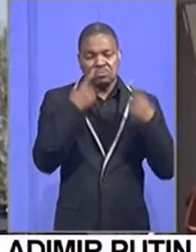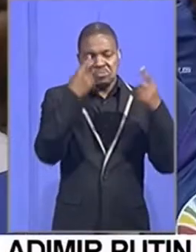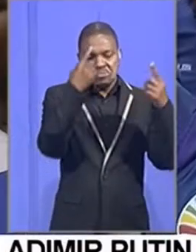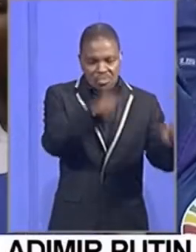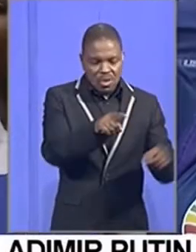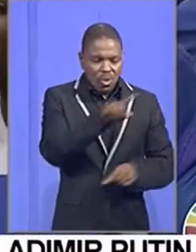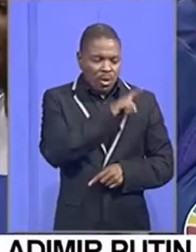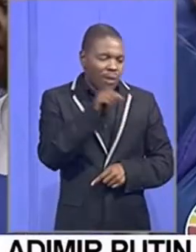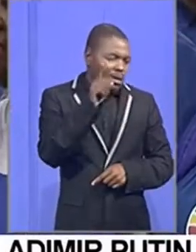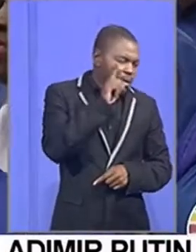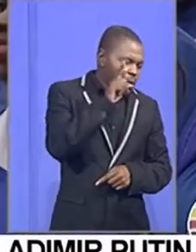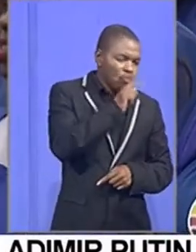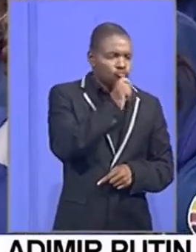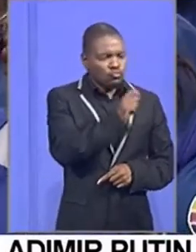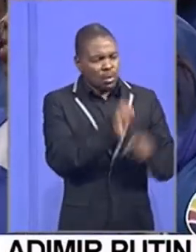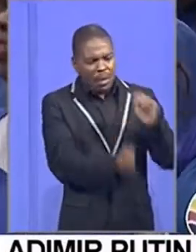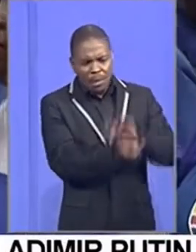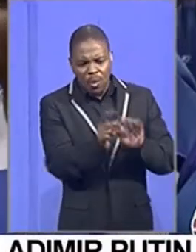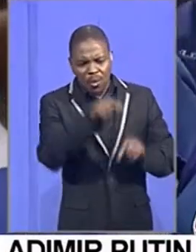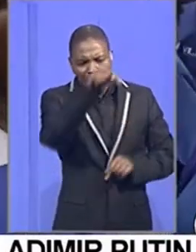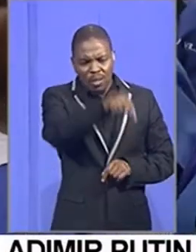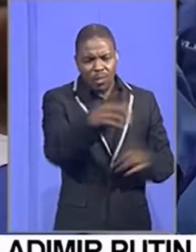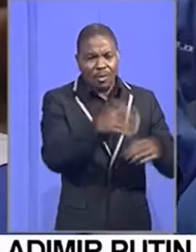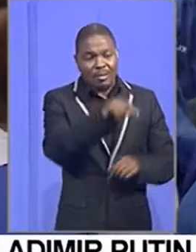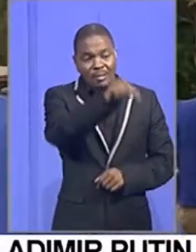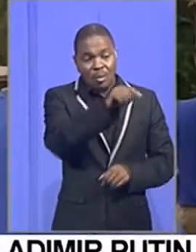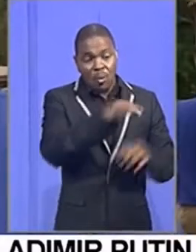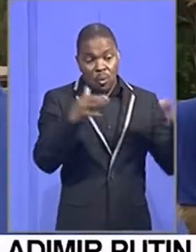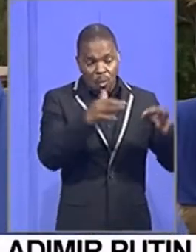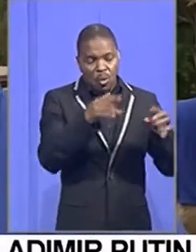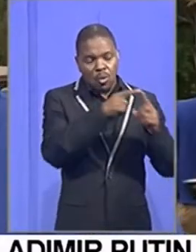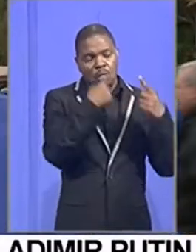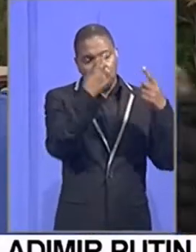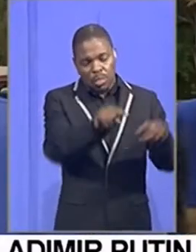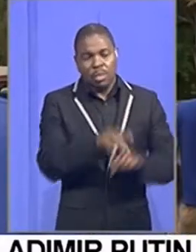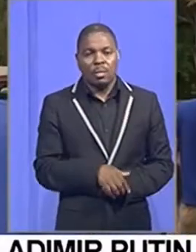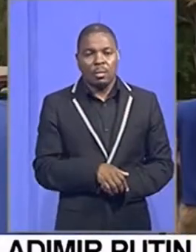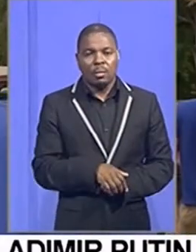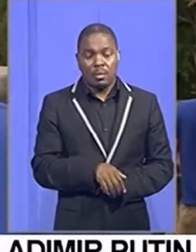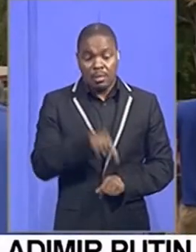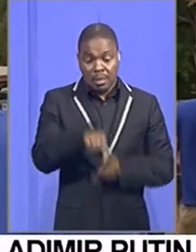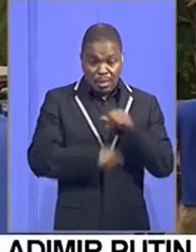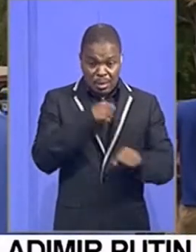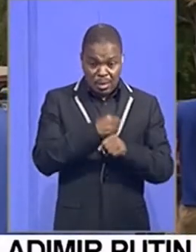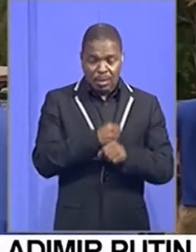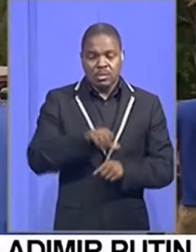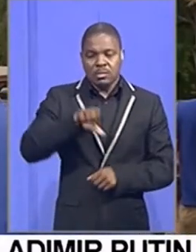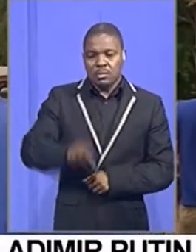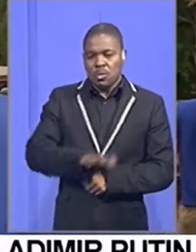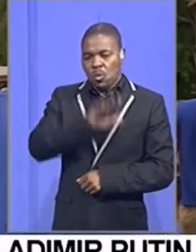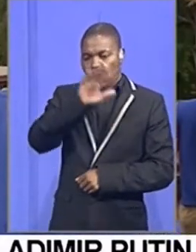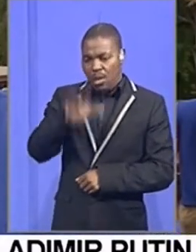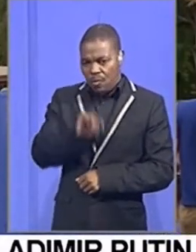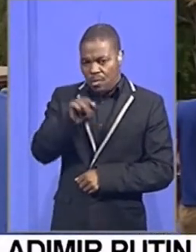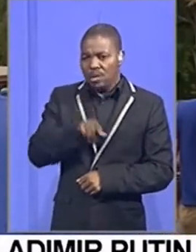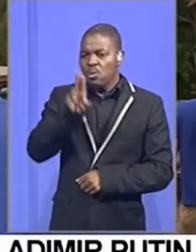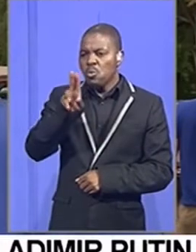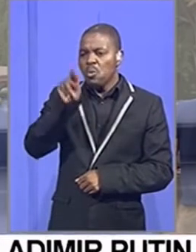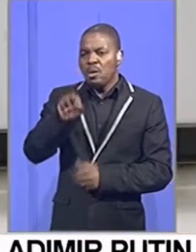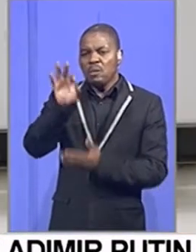la go fatolla nnete moo e letšego gona ka dileteng tšeo di na le go mathata. Ka moranang lenyaga, Afrika Borwa e kgethile go se tšee